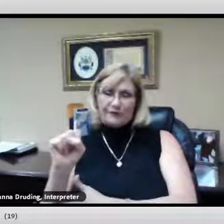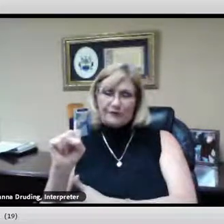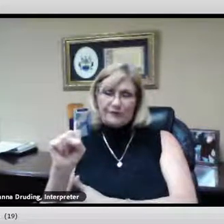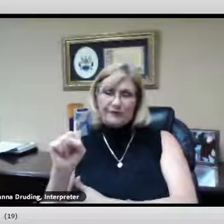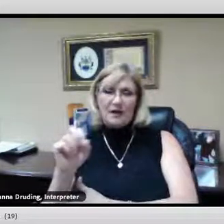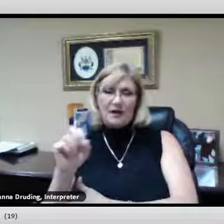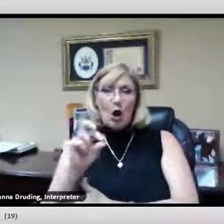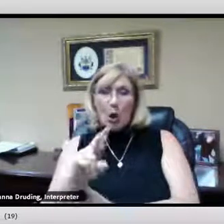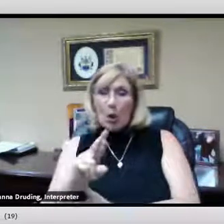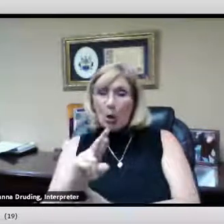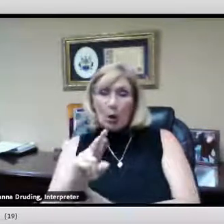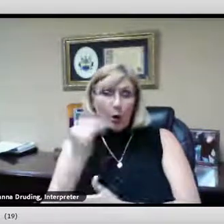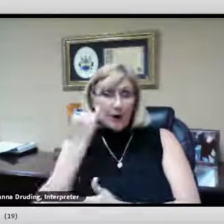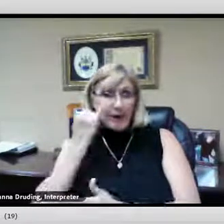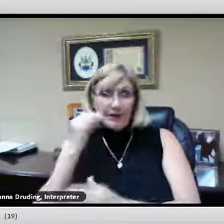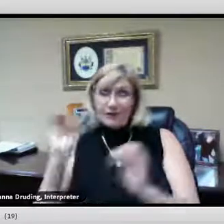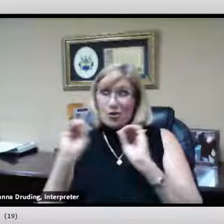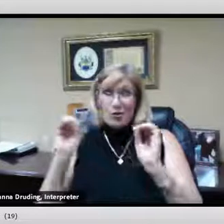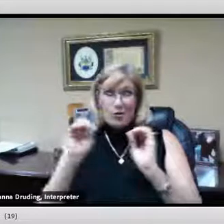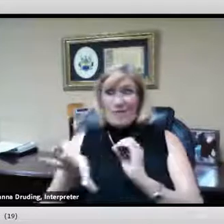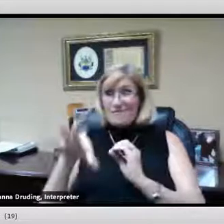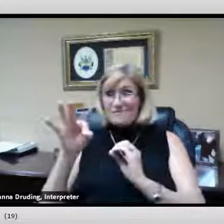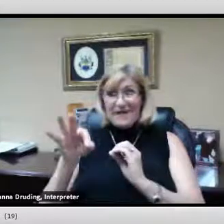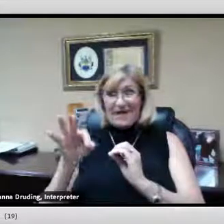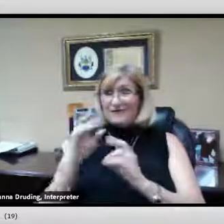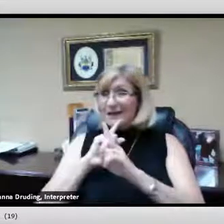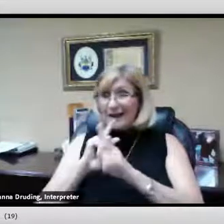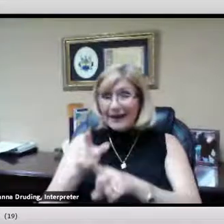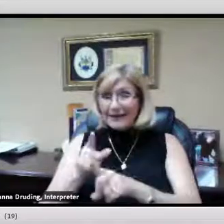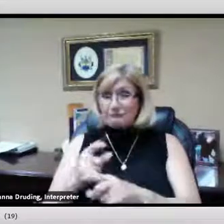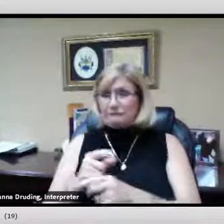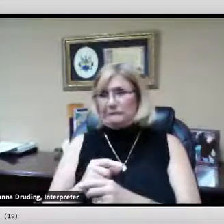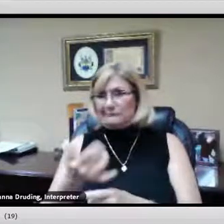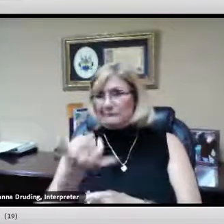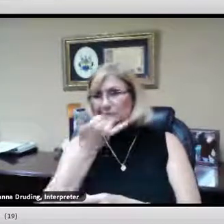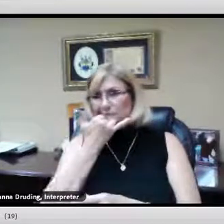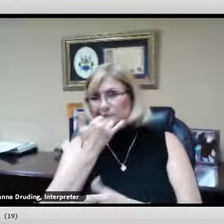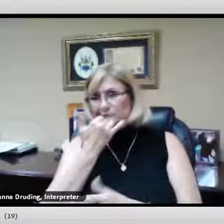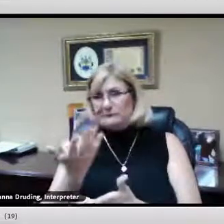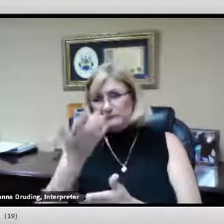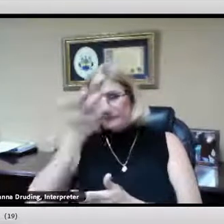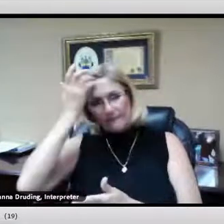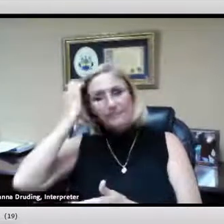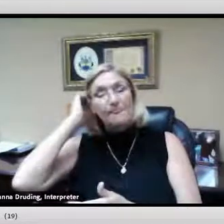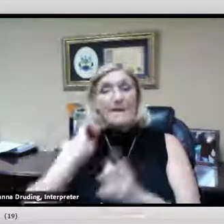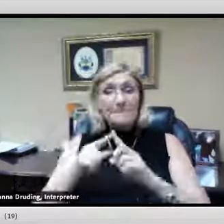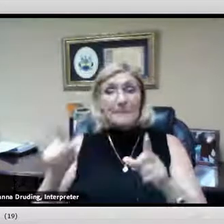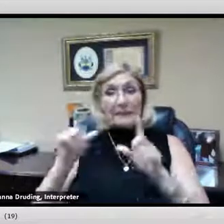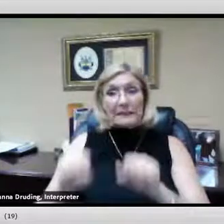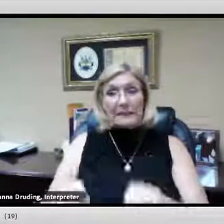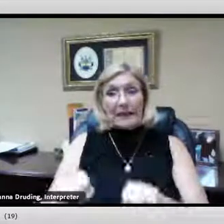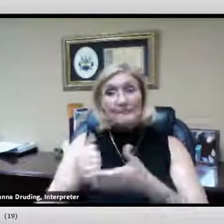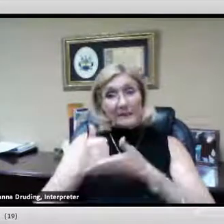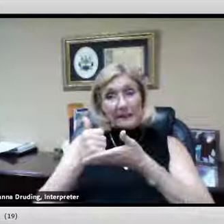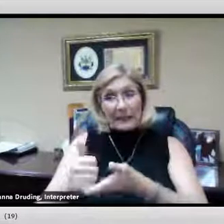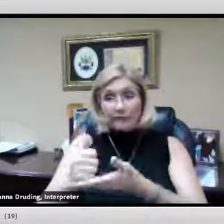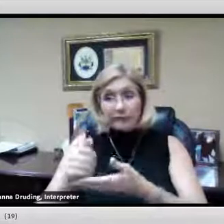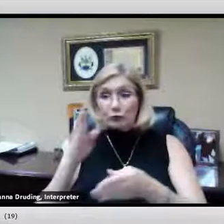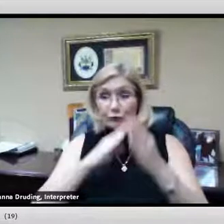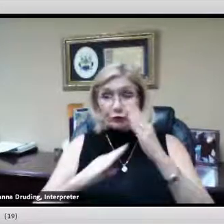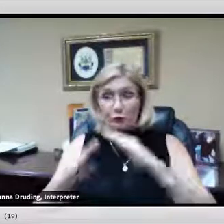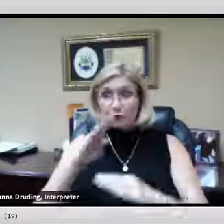Or this is something that nobody has found an answer to, buy a new computer. But it can be a really helpful way of troubleshooting and